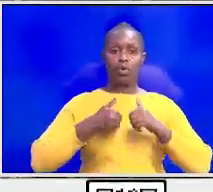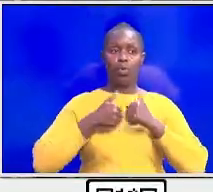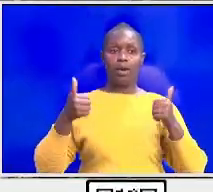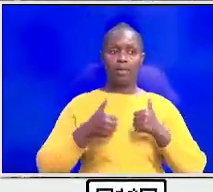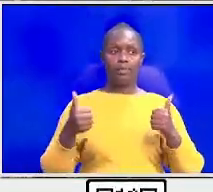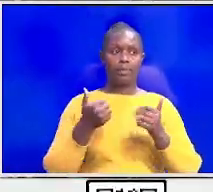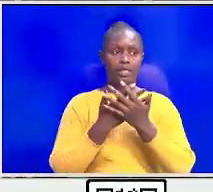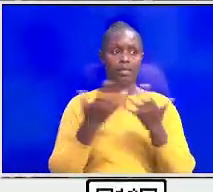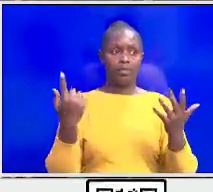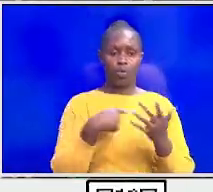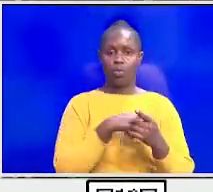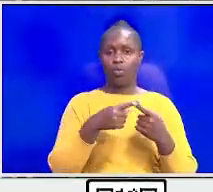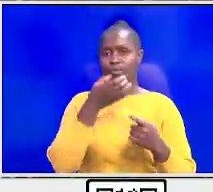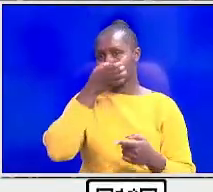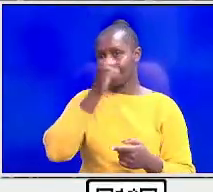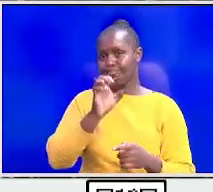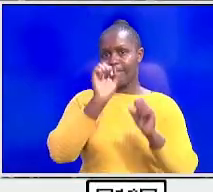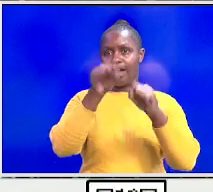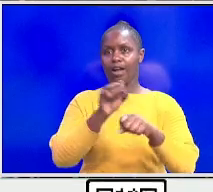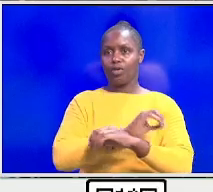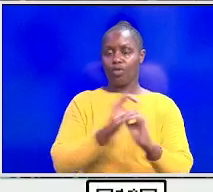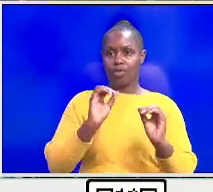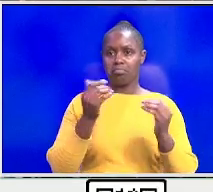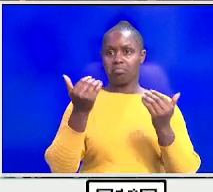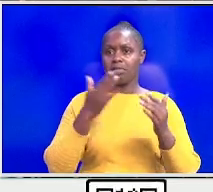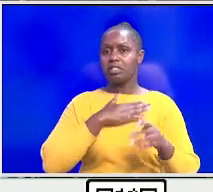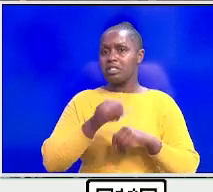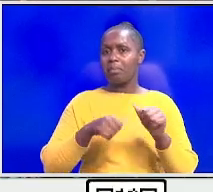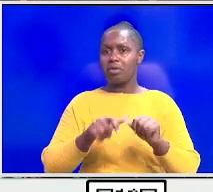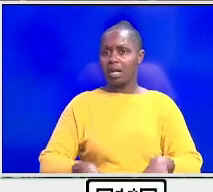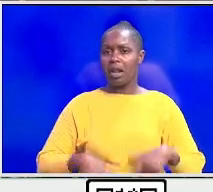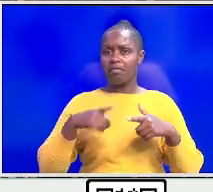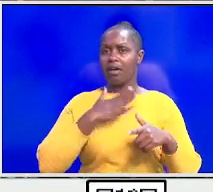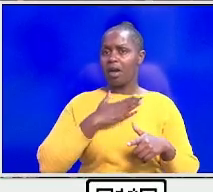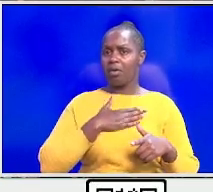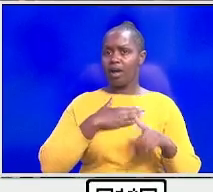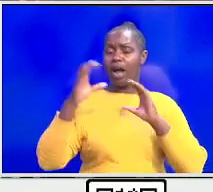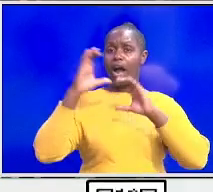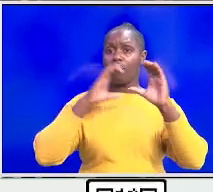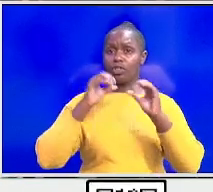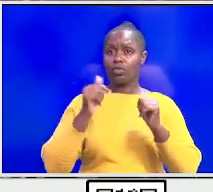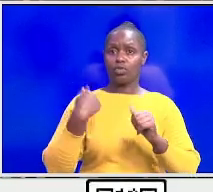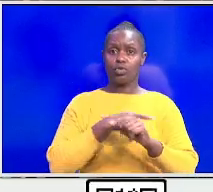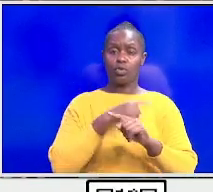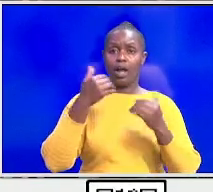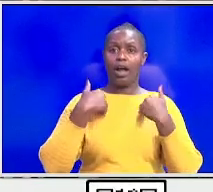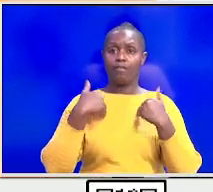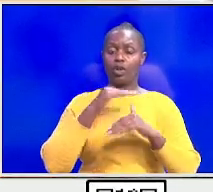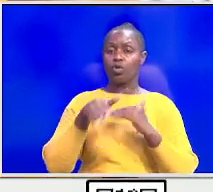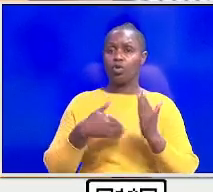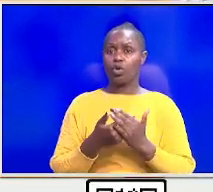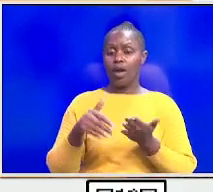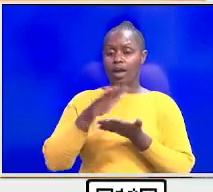that we cannot ignore anymore. It is part of our life and our being. This is a conversation that we should have in all areas of our